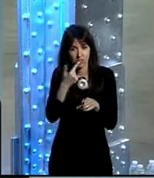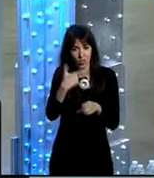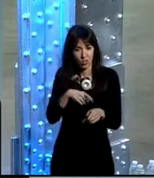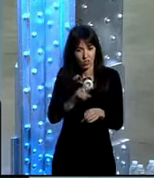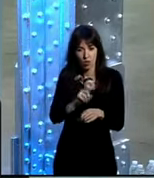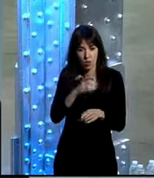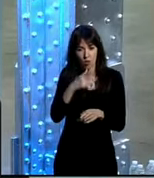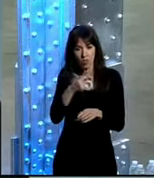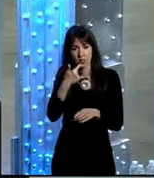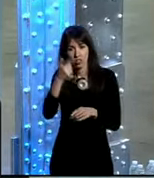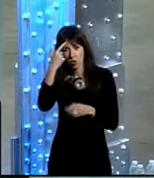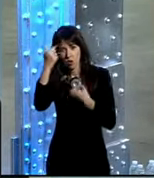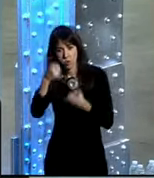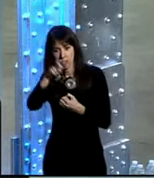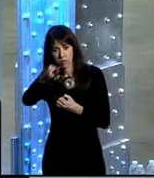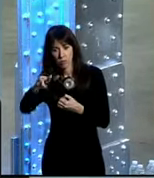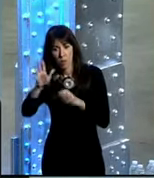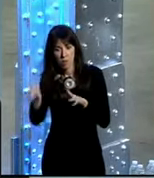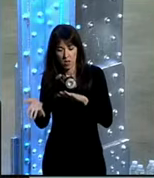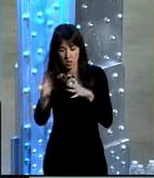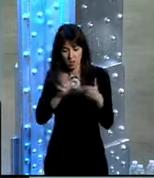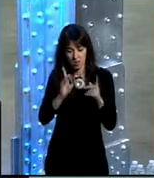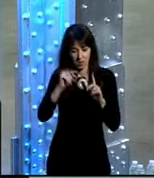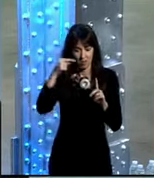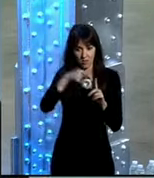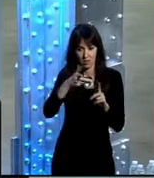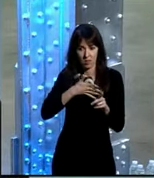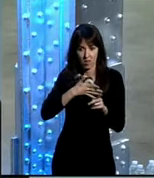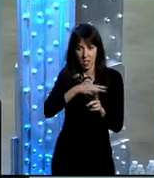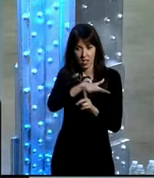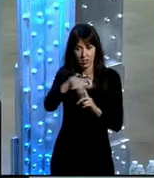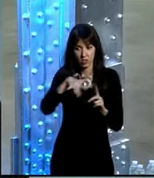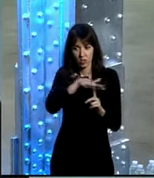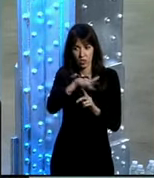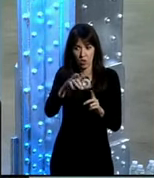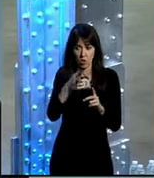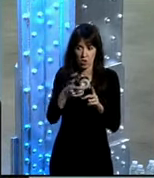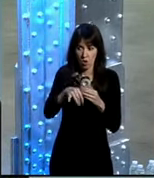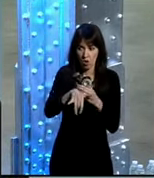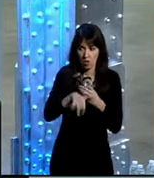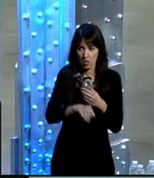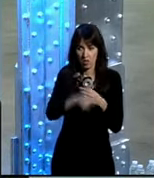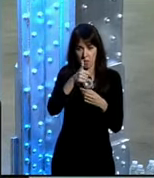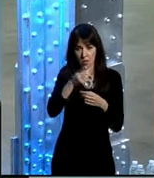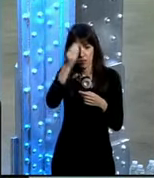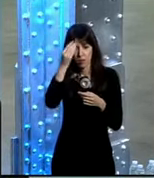not only my opinion, big experts have said it, but in our closer environment,